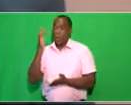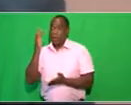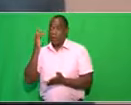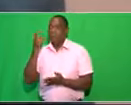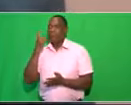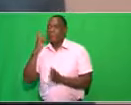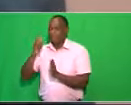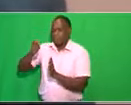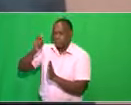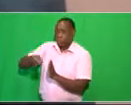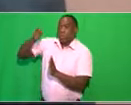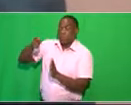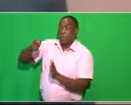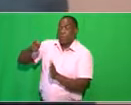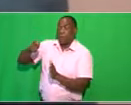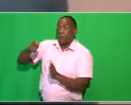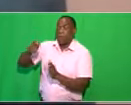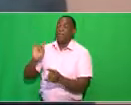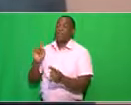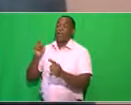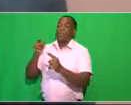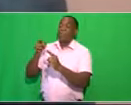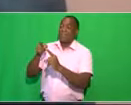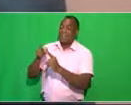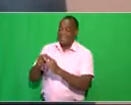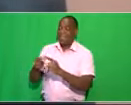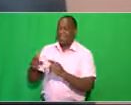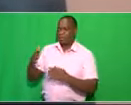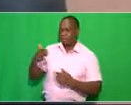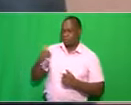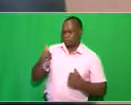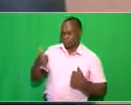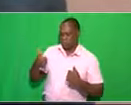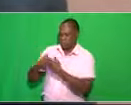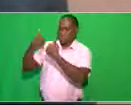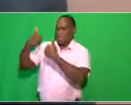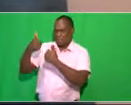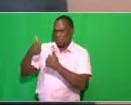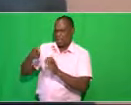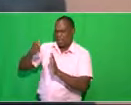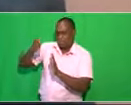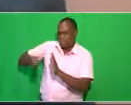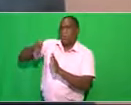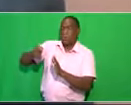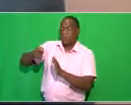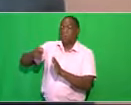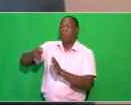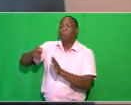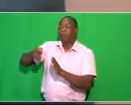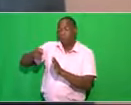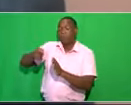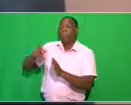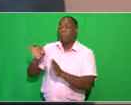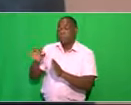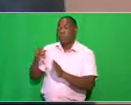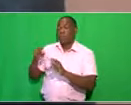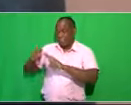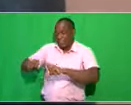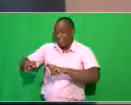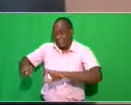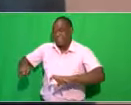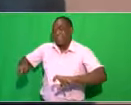until that judgment is appealed, if it ever is, when we examine the Concordat,